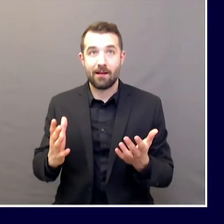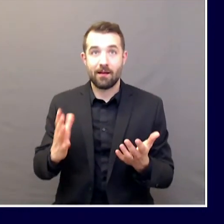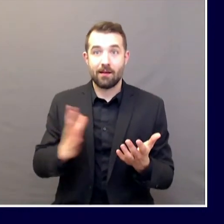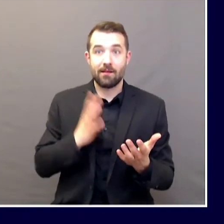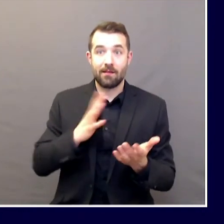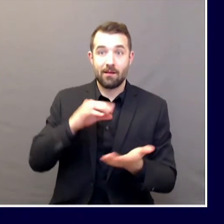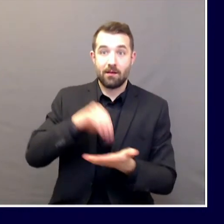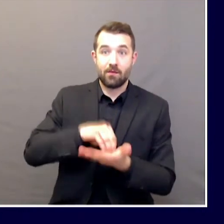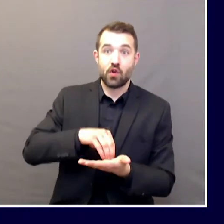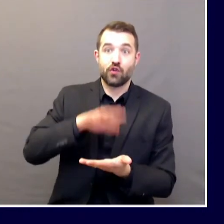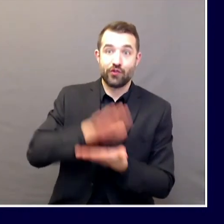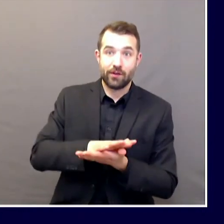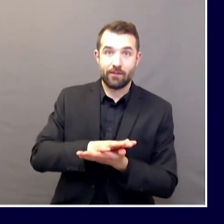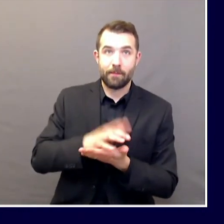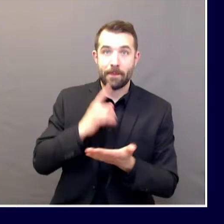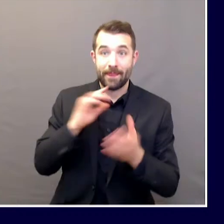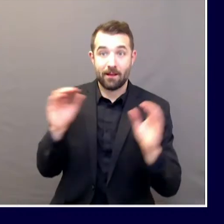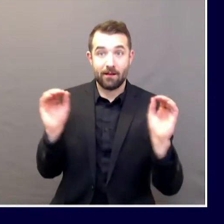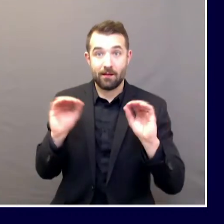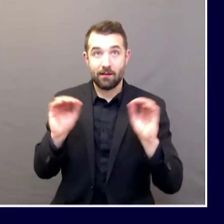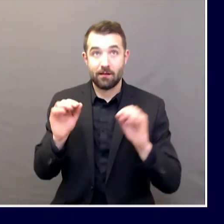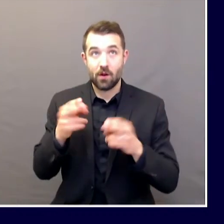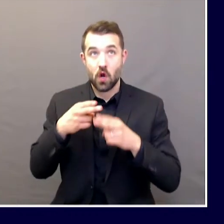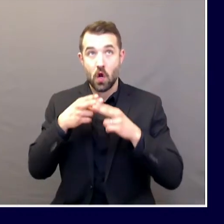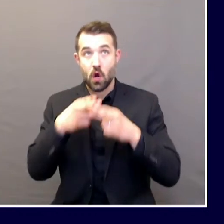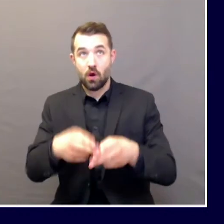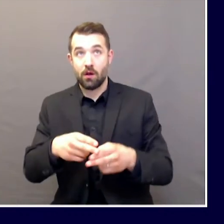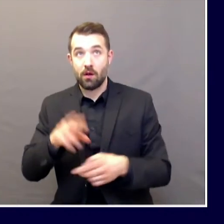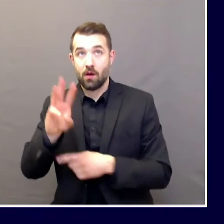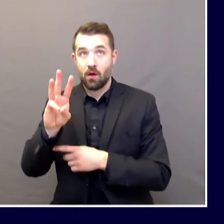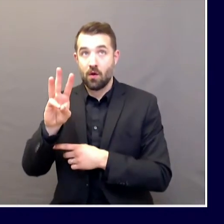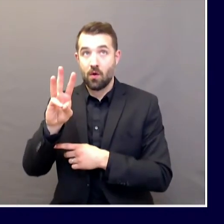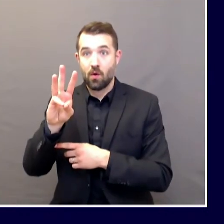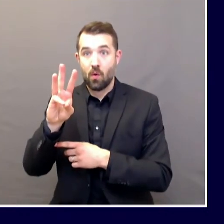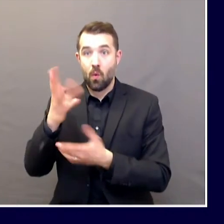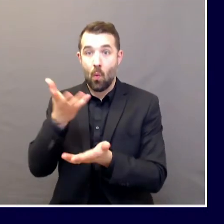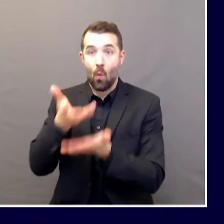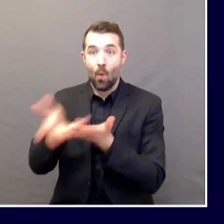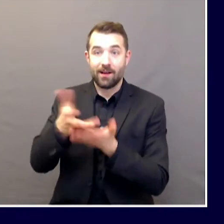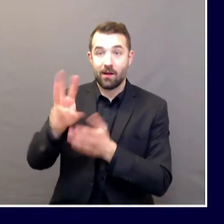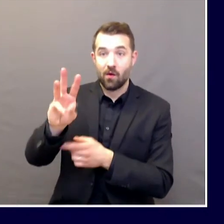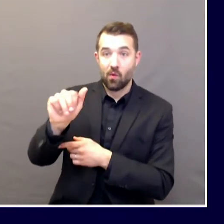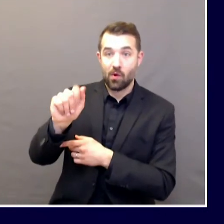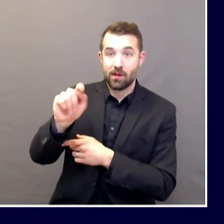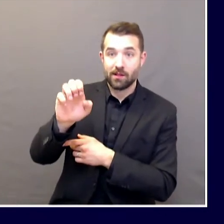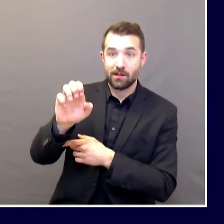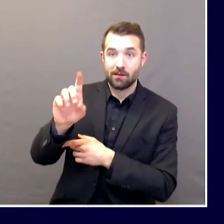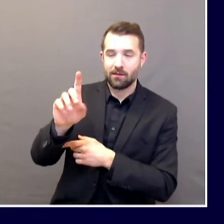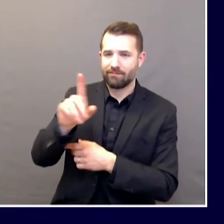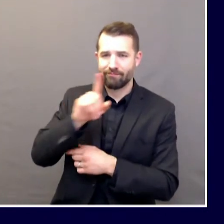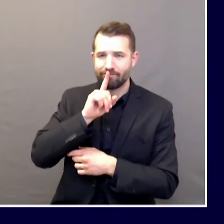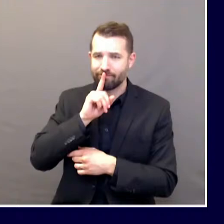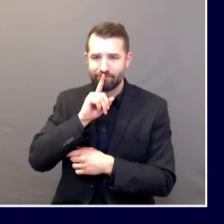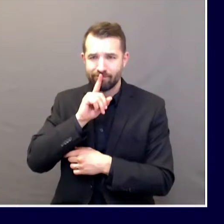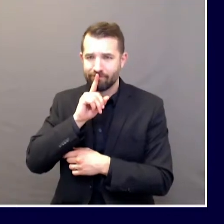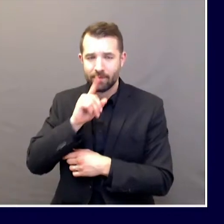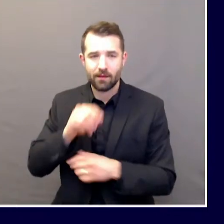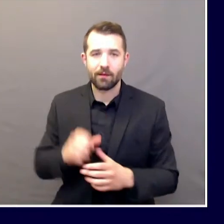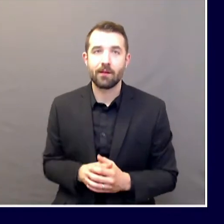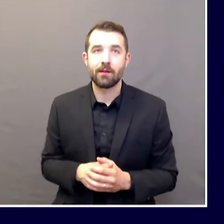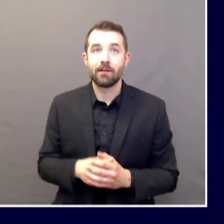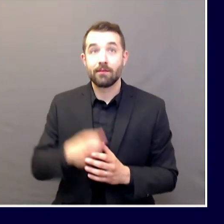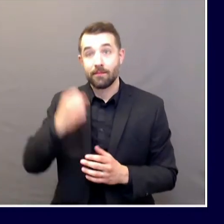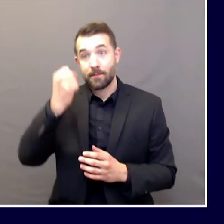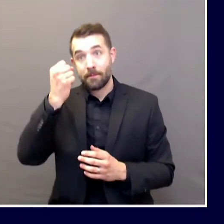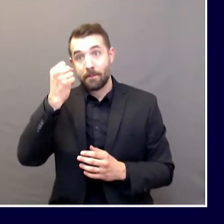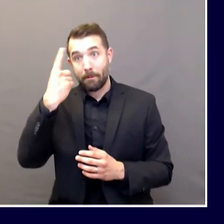wasted doses. These are doses that at the end of the day may be left over. And they're recognizing